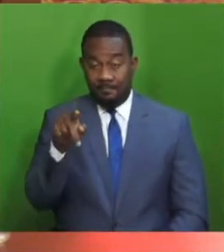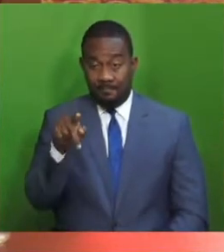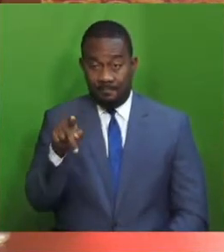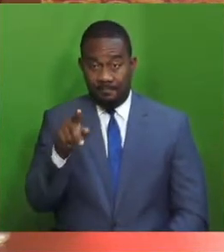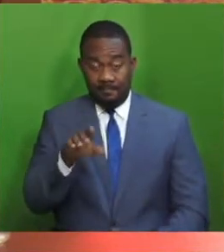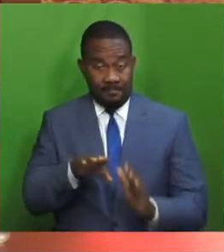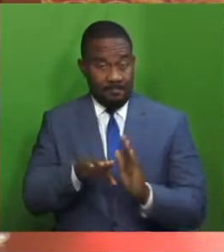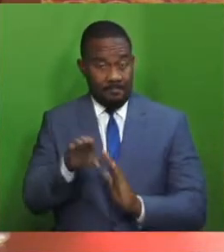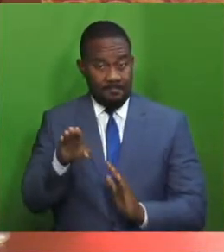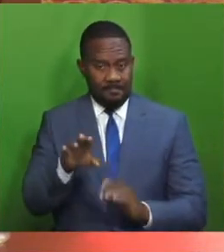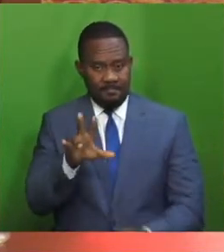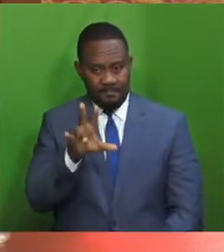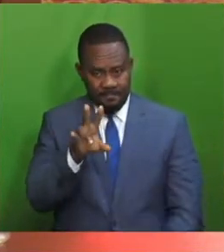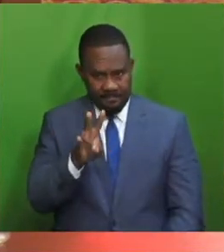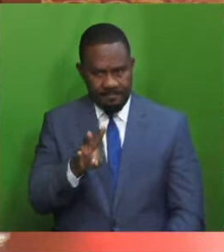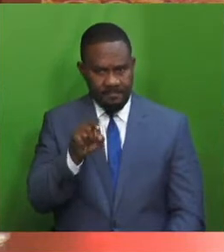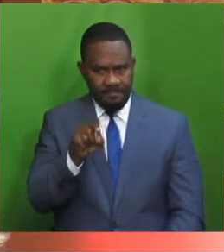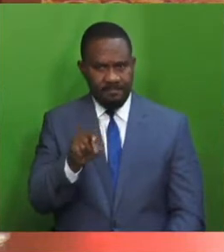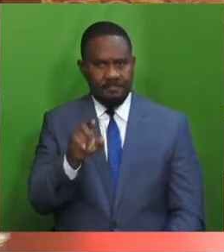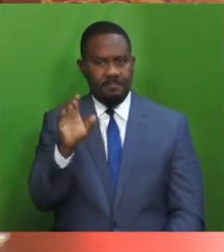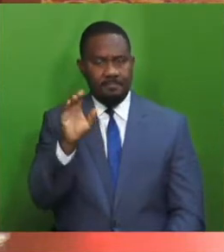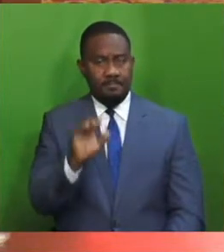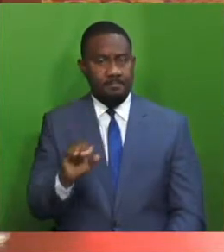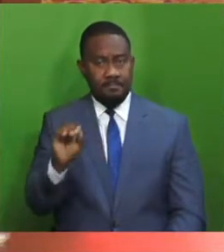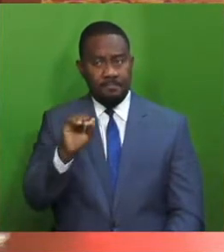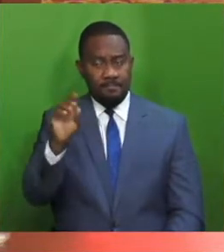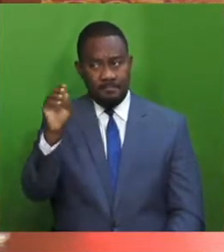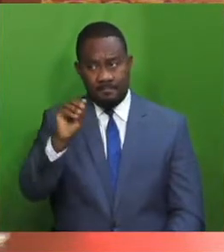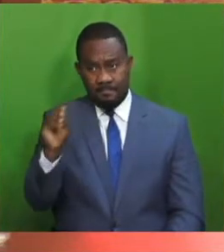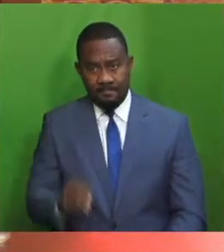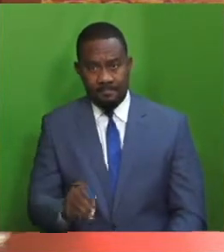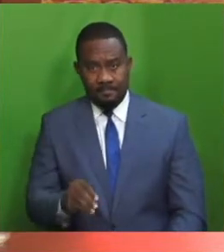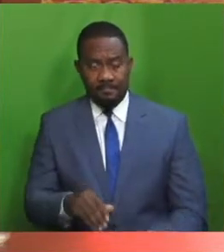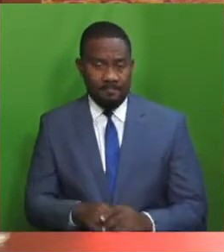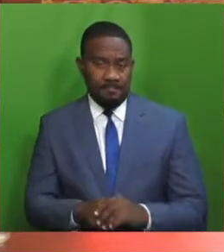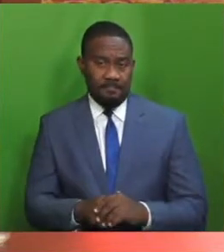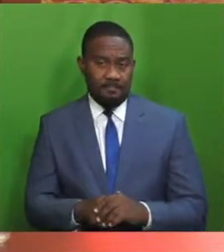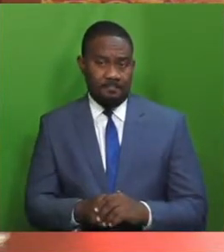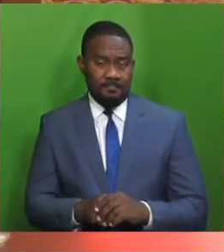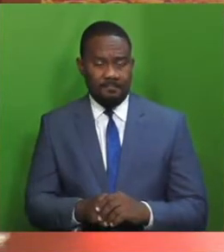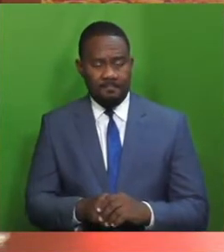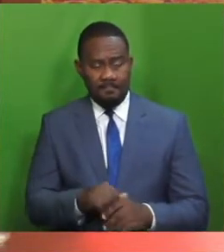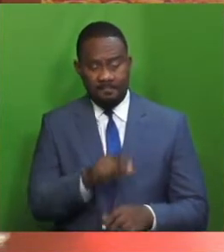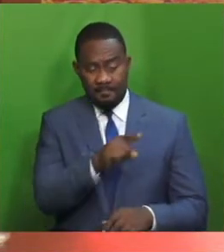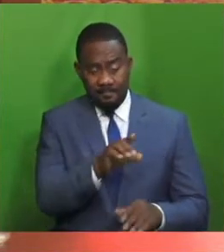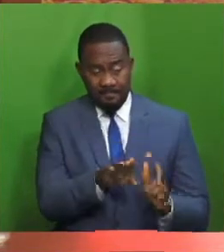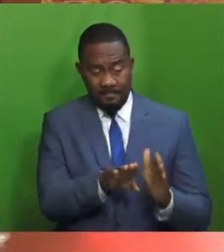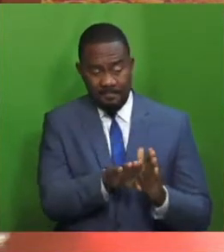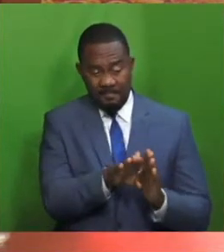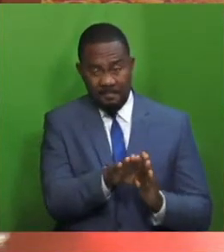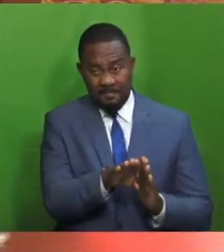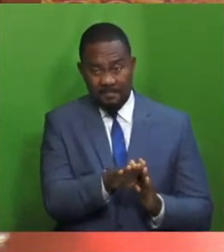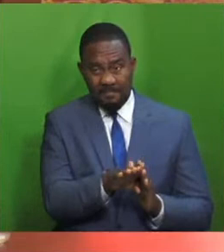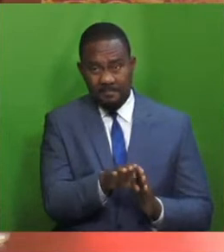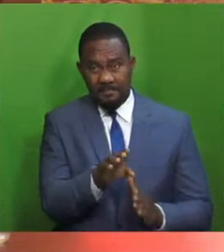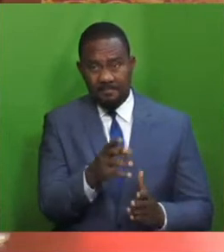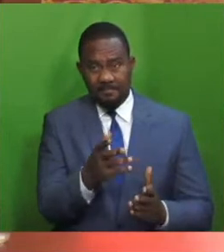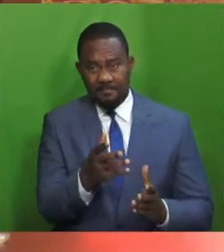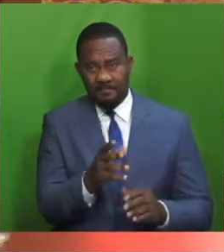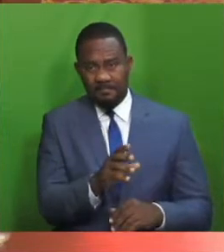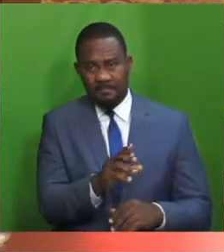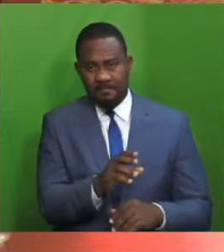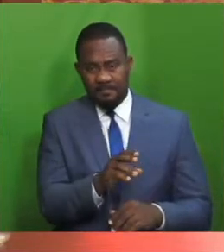was 7.0% for the 3 years, whereas the average growth rate under President Mahama for 4 years